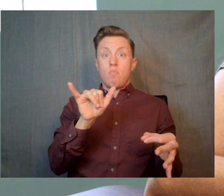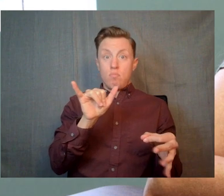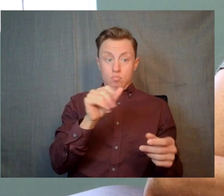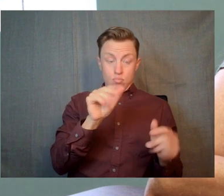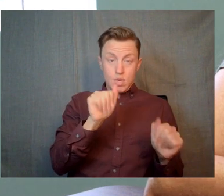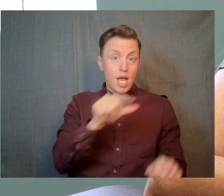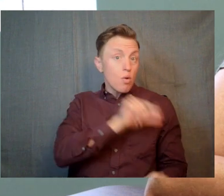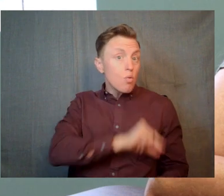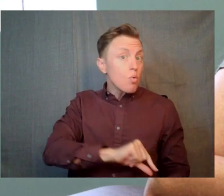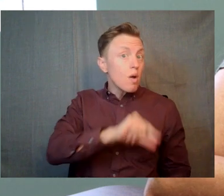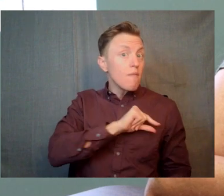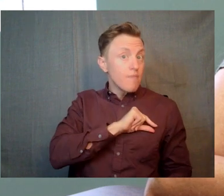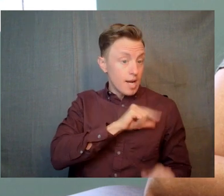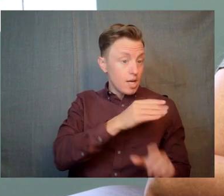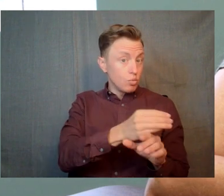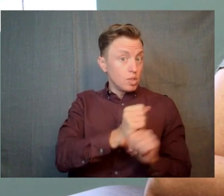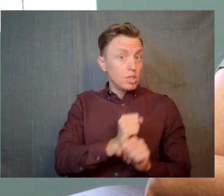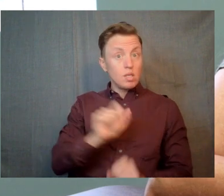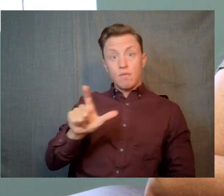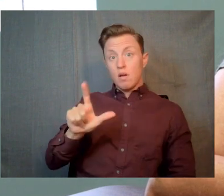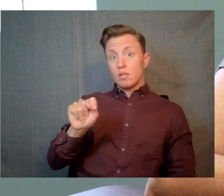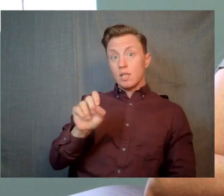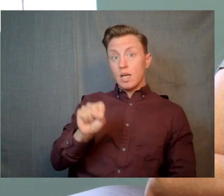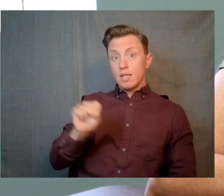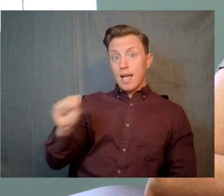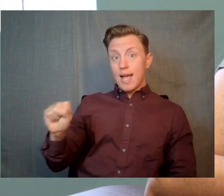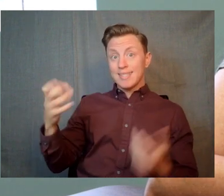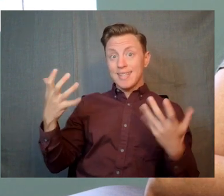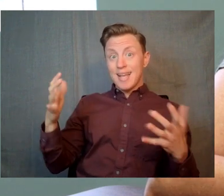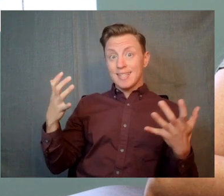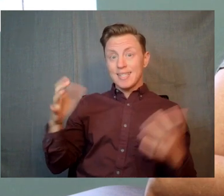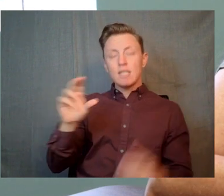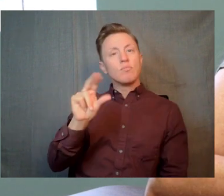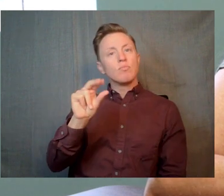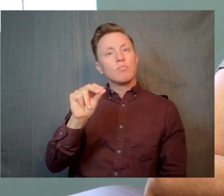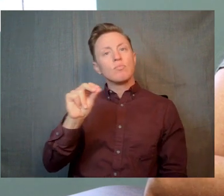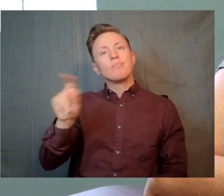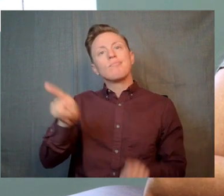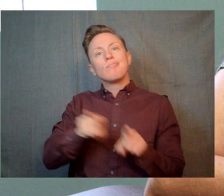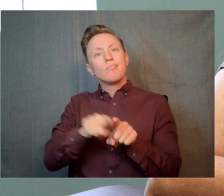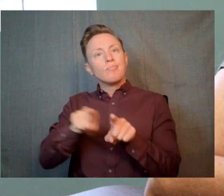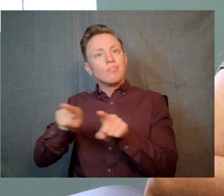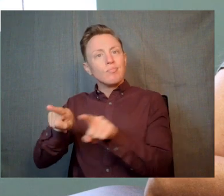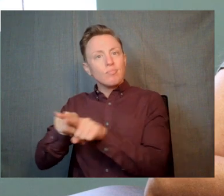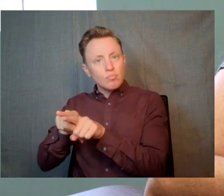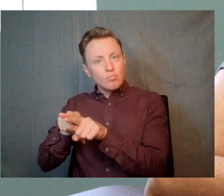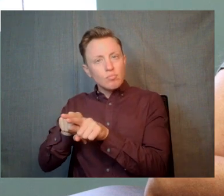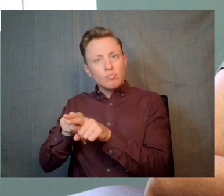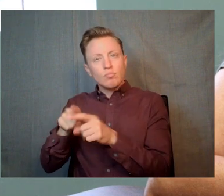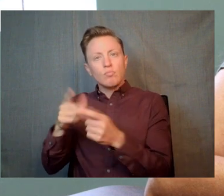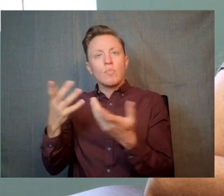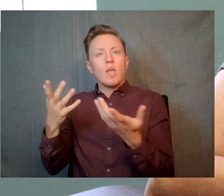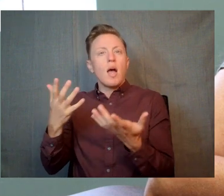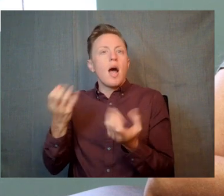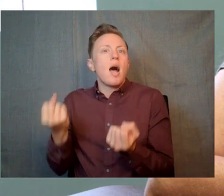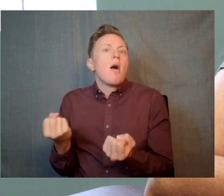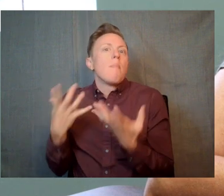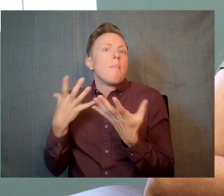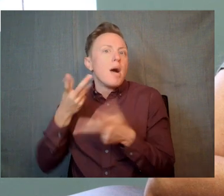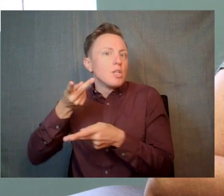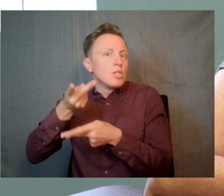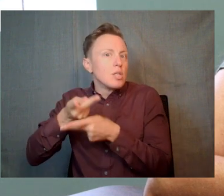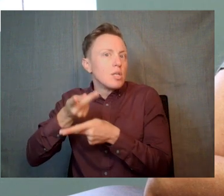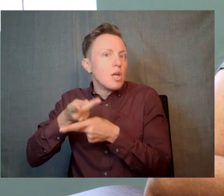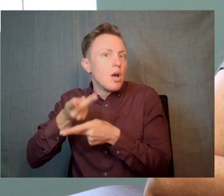whether you are eligible to receive LTSS, but also the amount